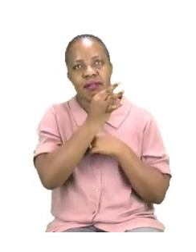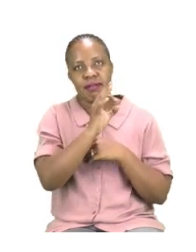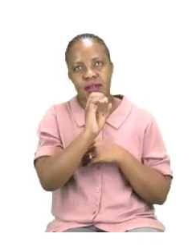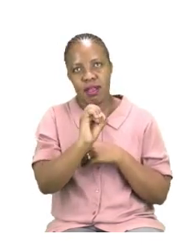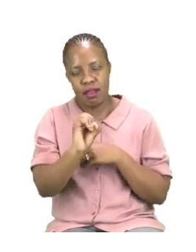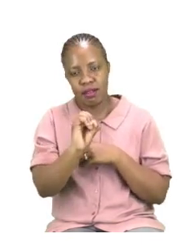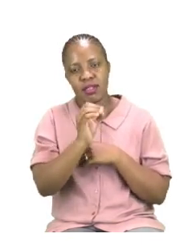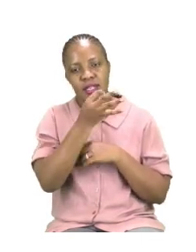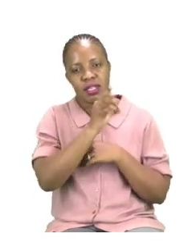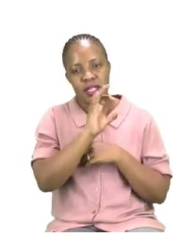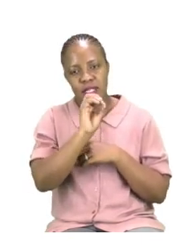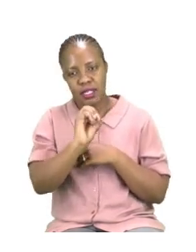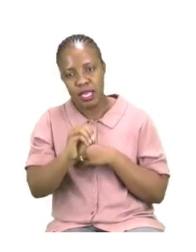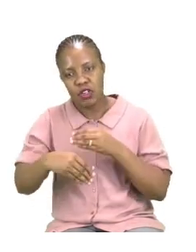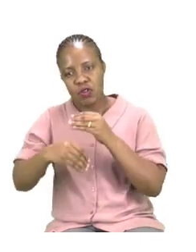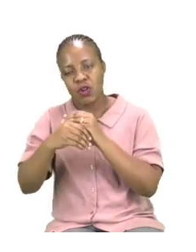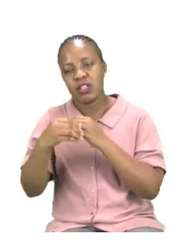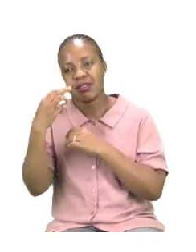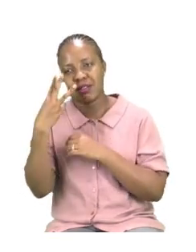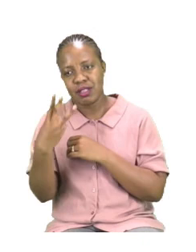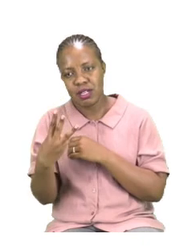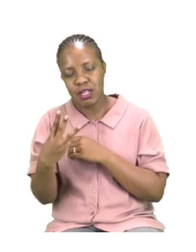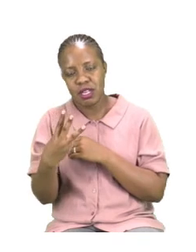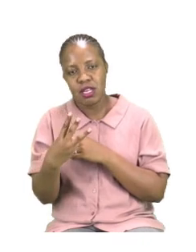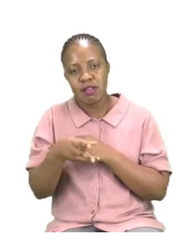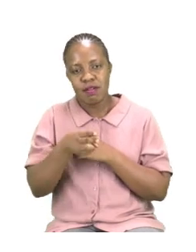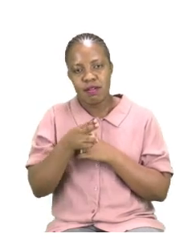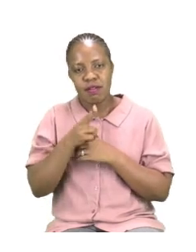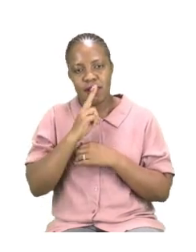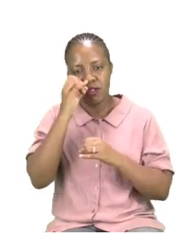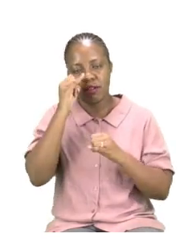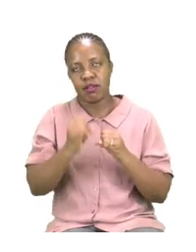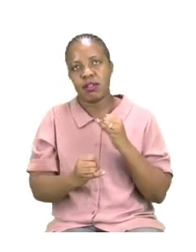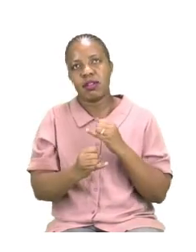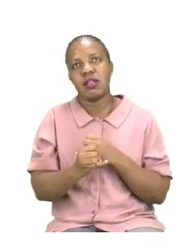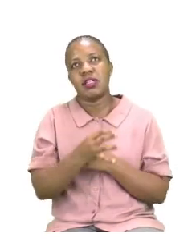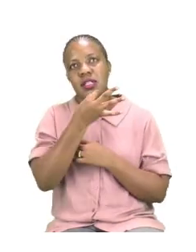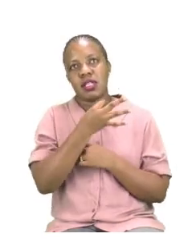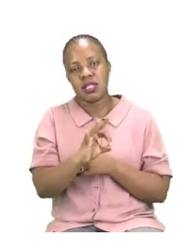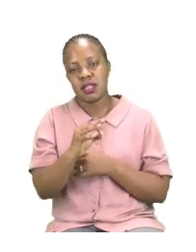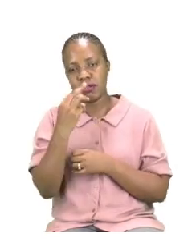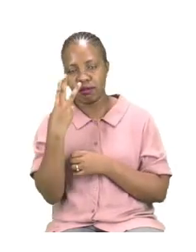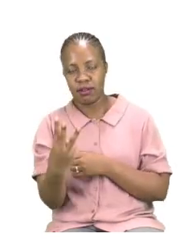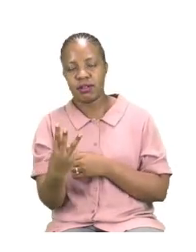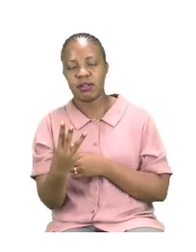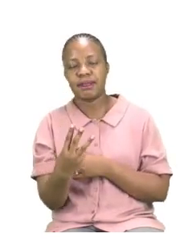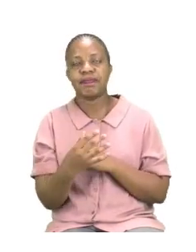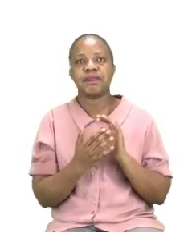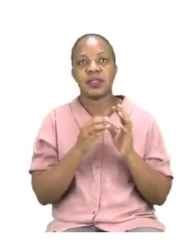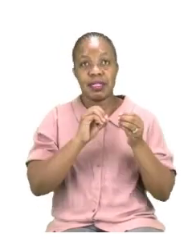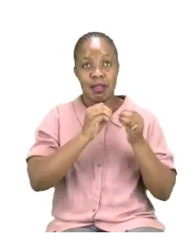is 93. We are going to try the first one together. Are we